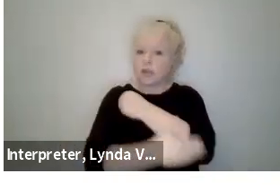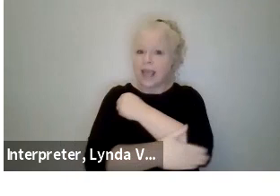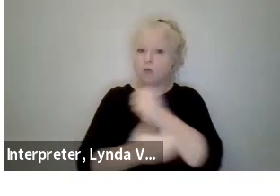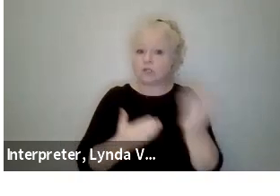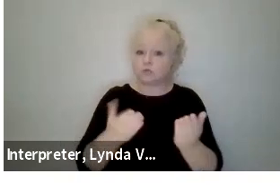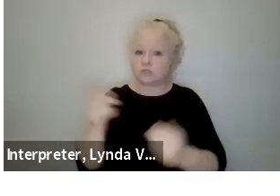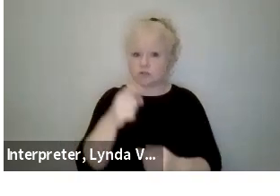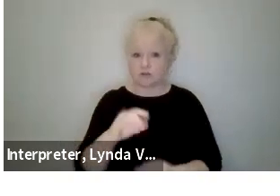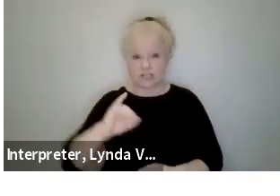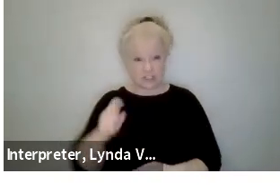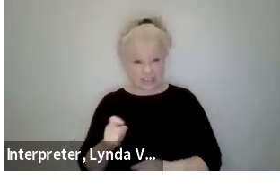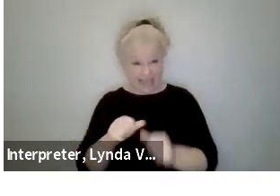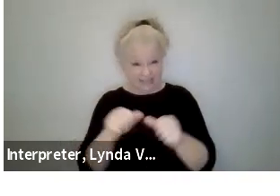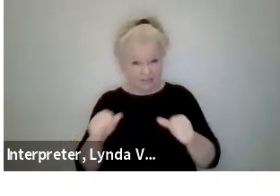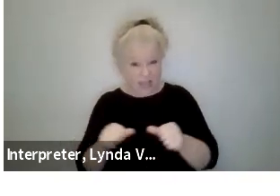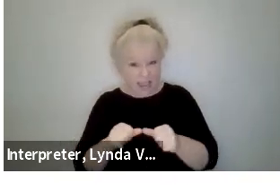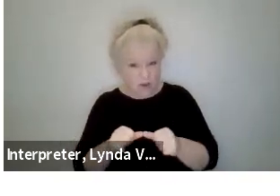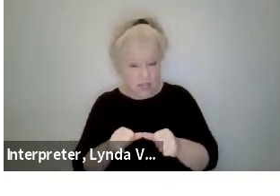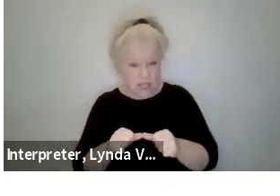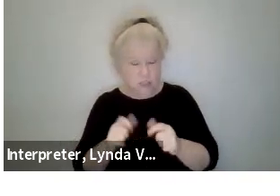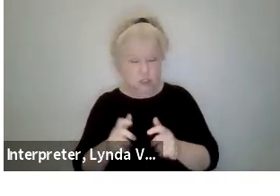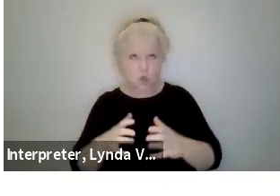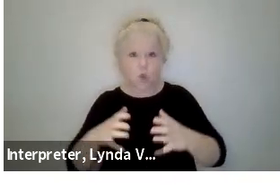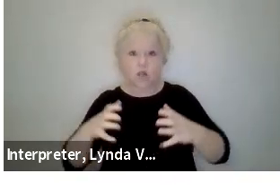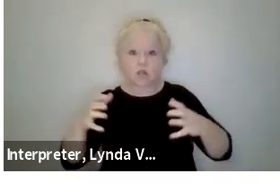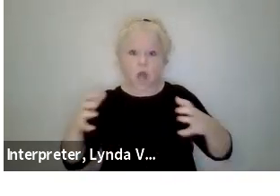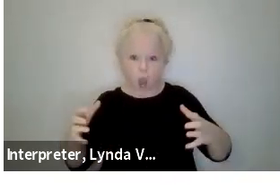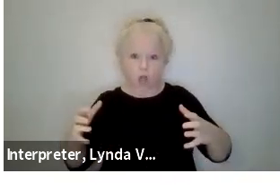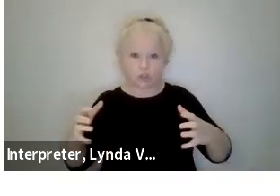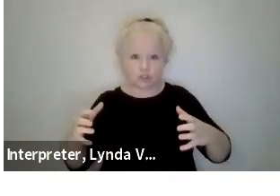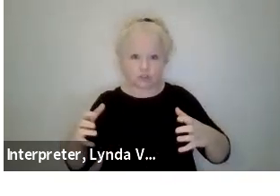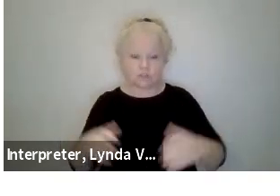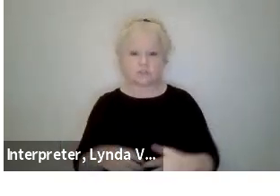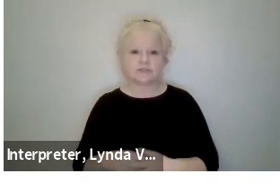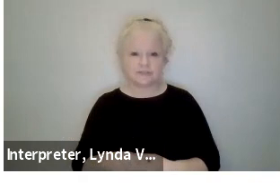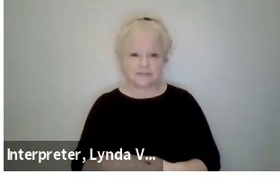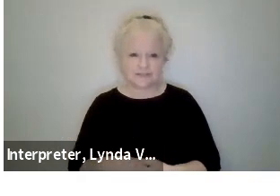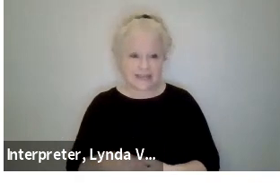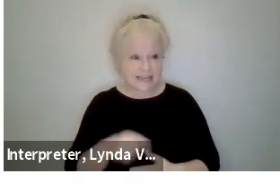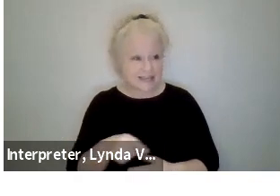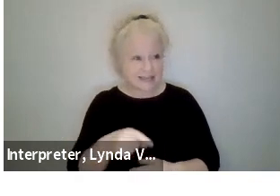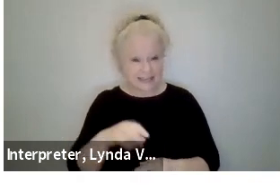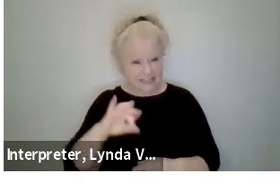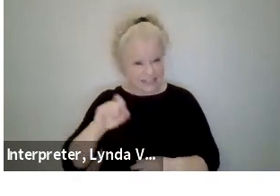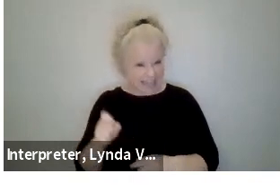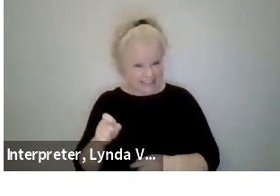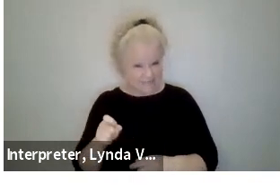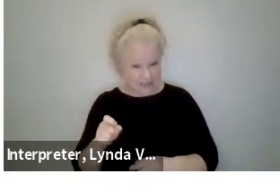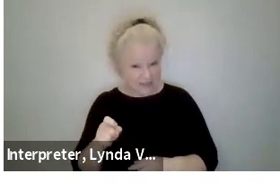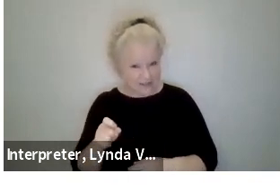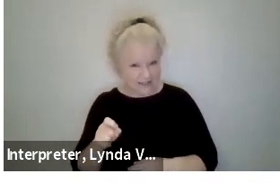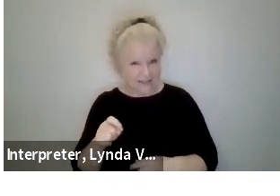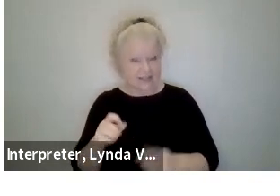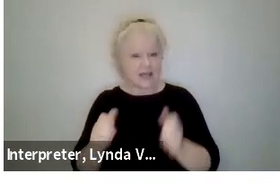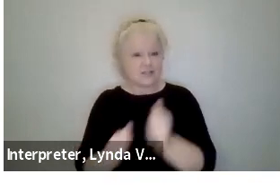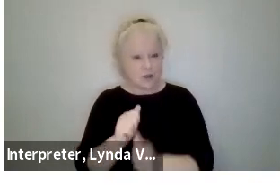The Jacksonville area is so large, and a little fun fact for those on the call, Jacksonville is the most populous